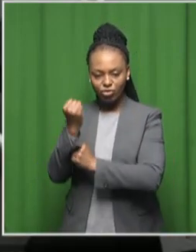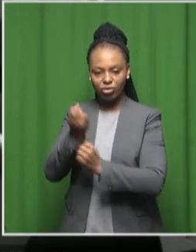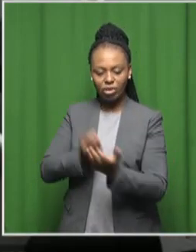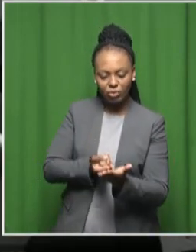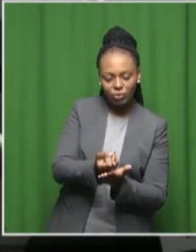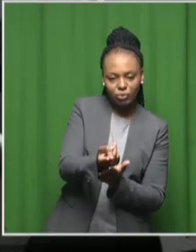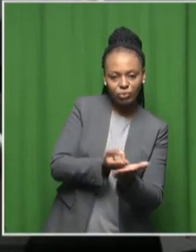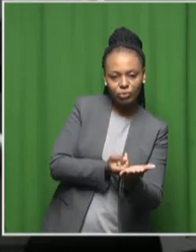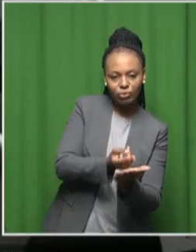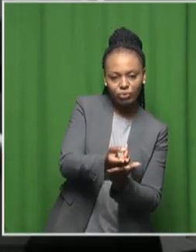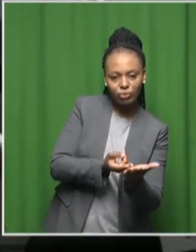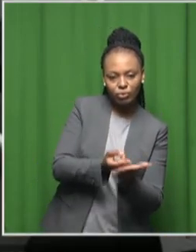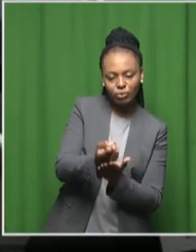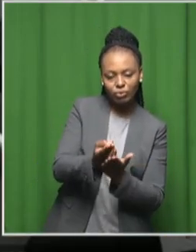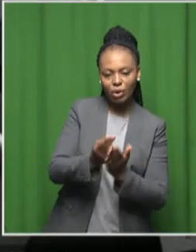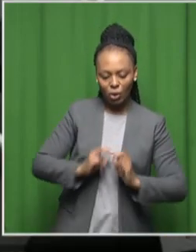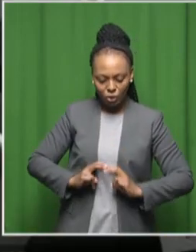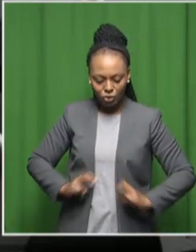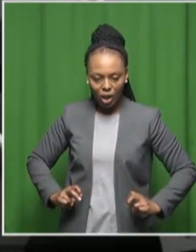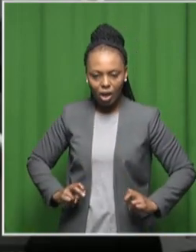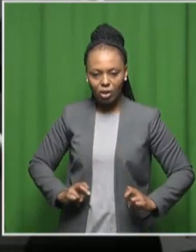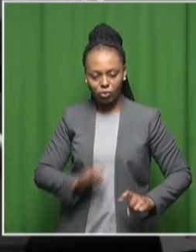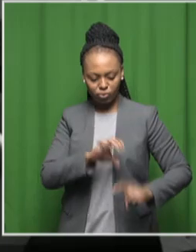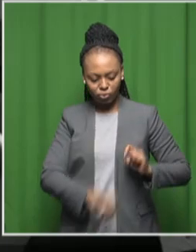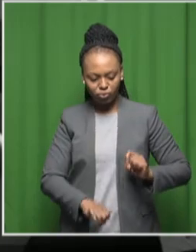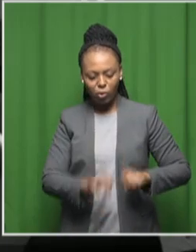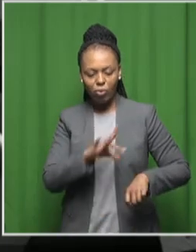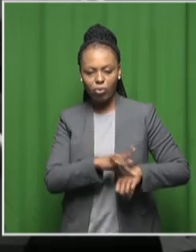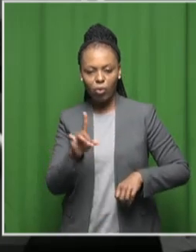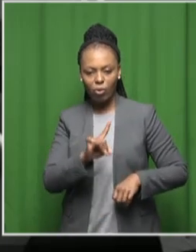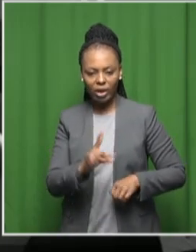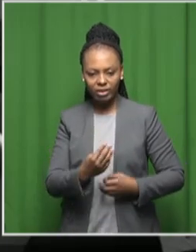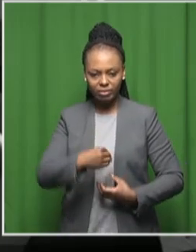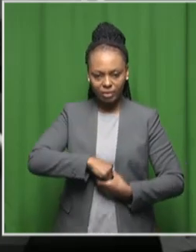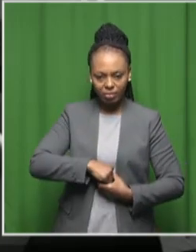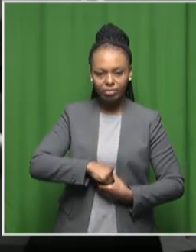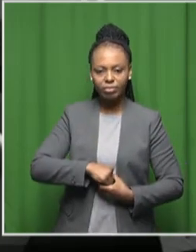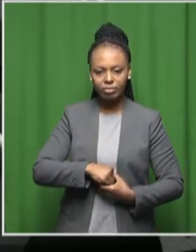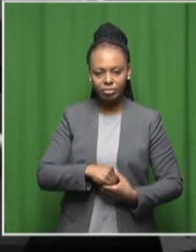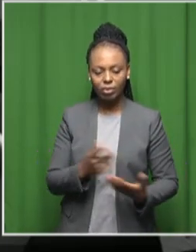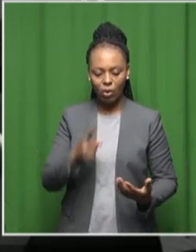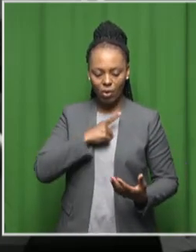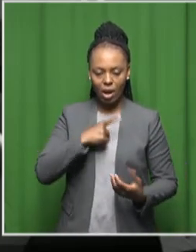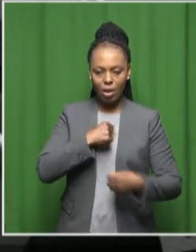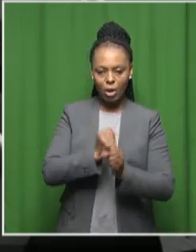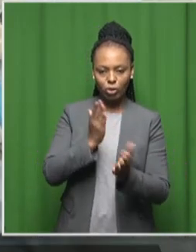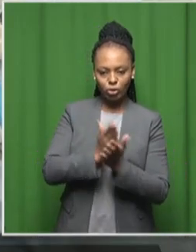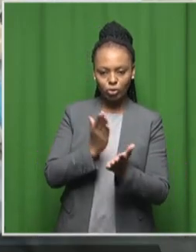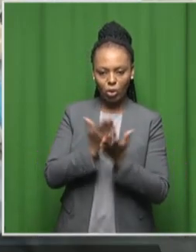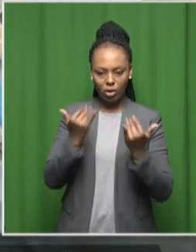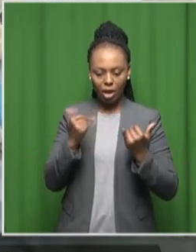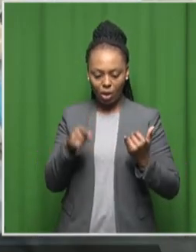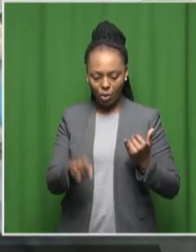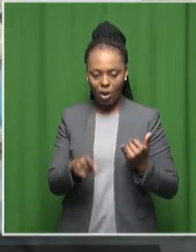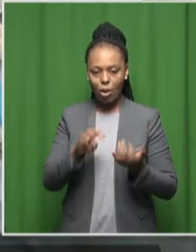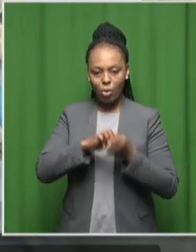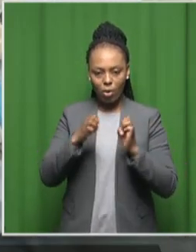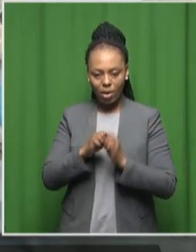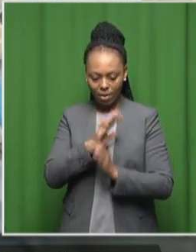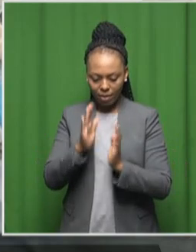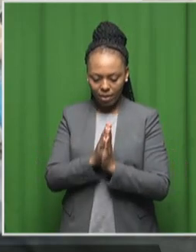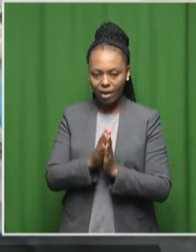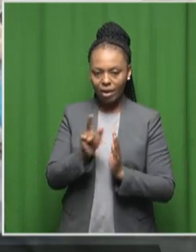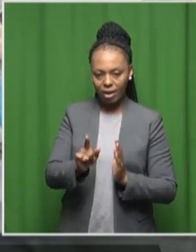high volume maternal centers, to make sure that these problems can be taken care of. But unfortunately, there aren't a lot